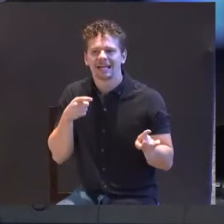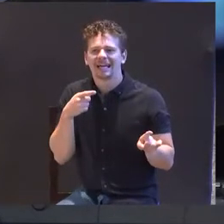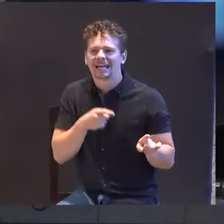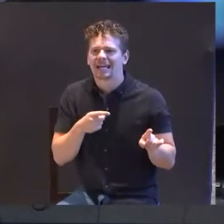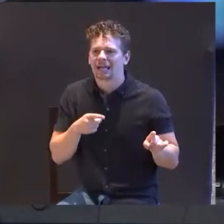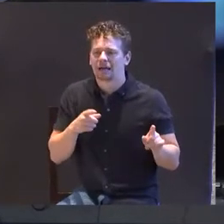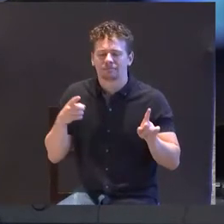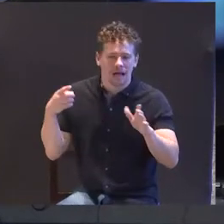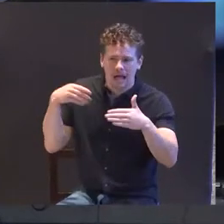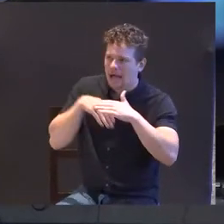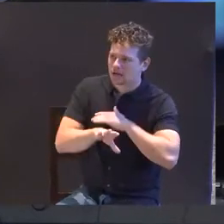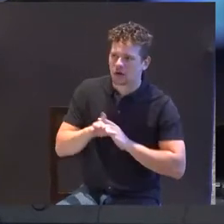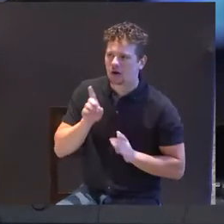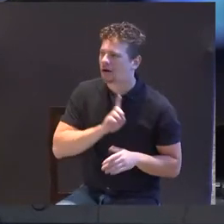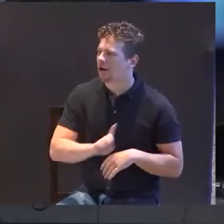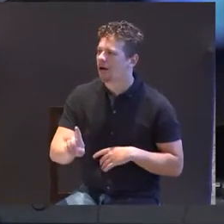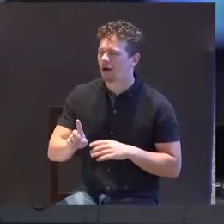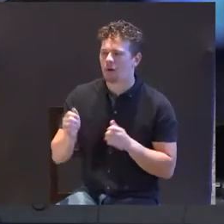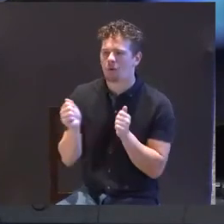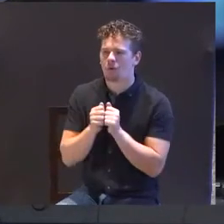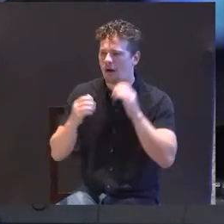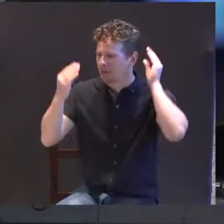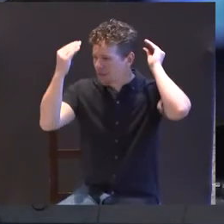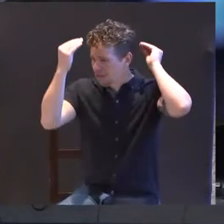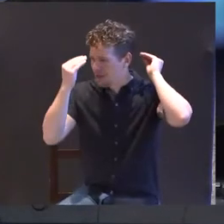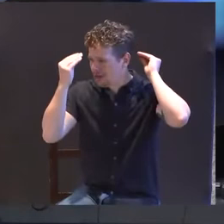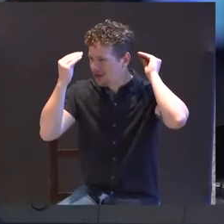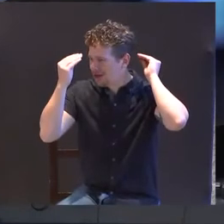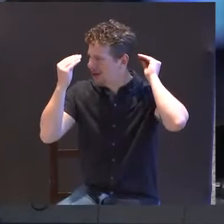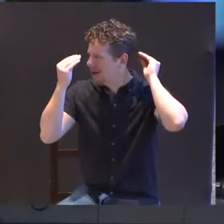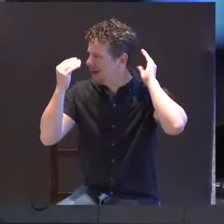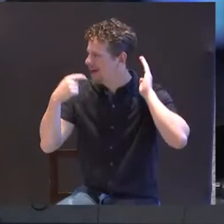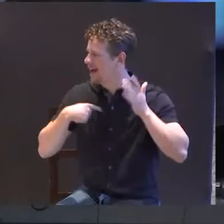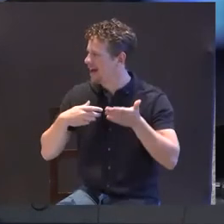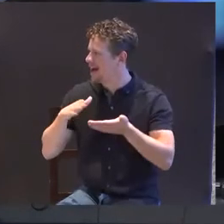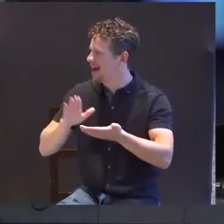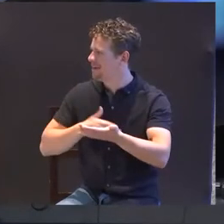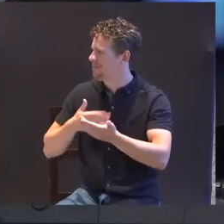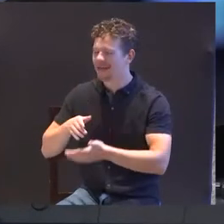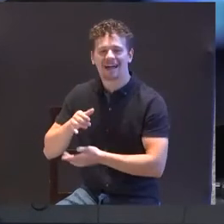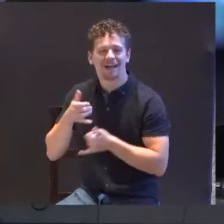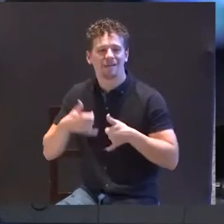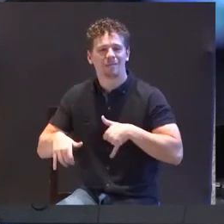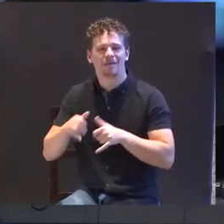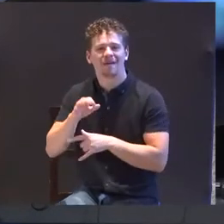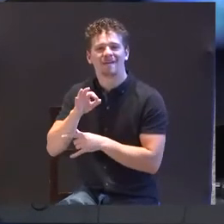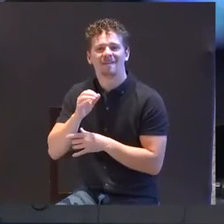wear. And so I started playing Fire and Rain, and he turned and went.